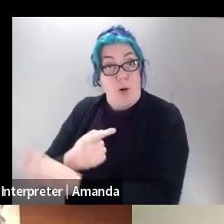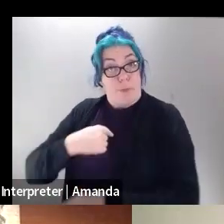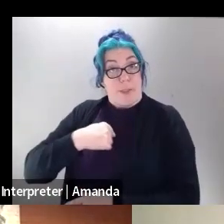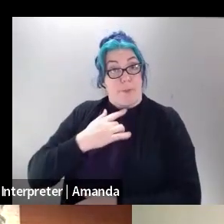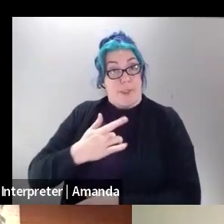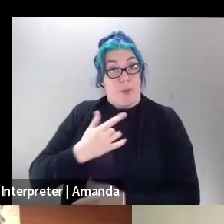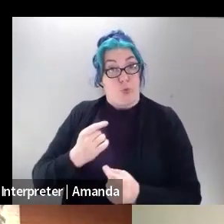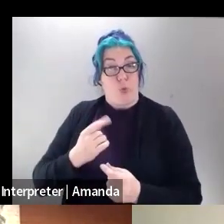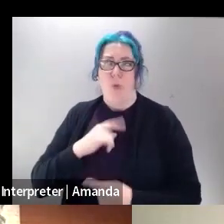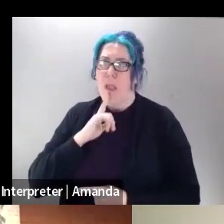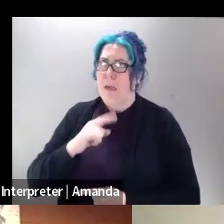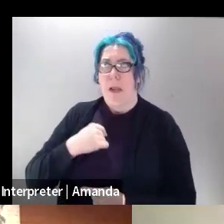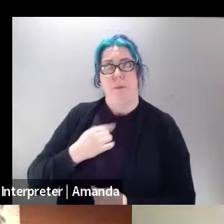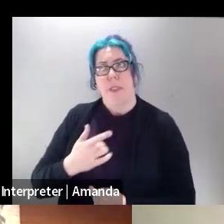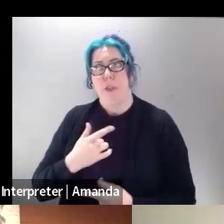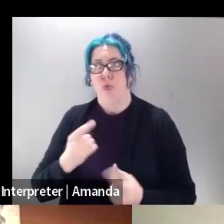since, I think,